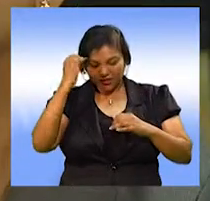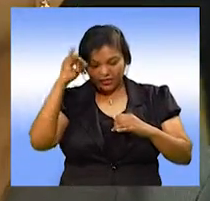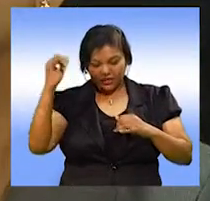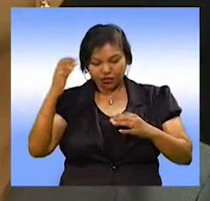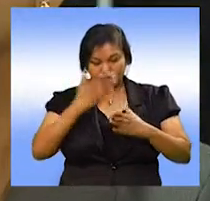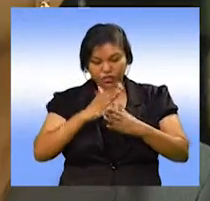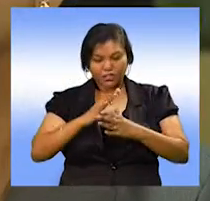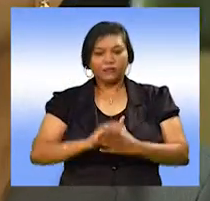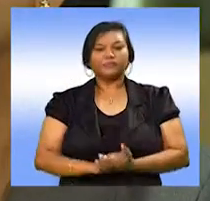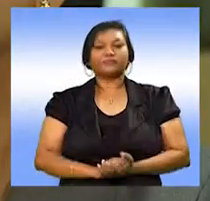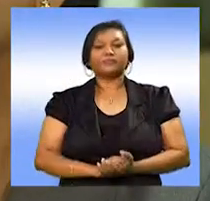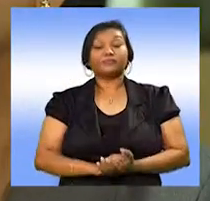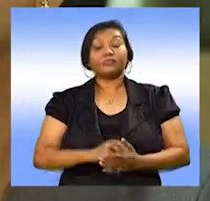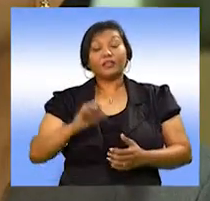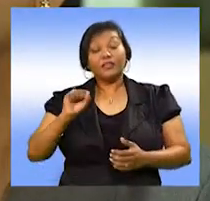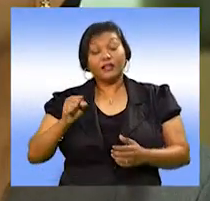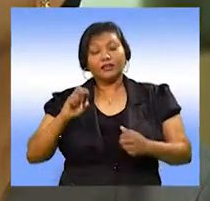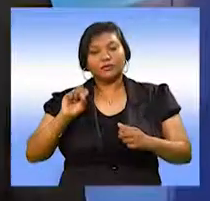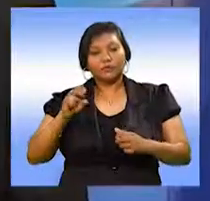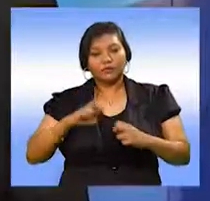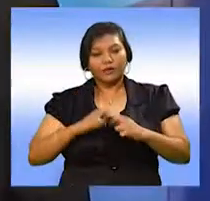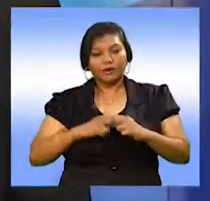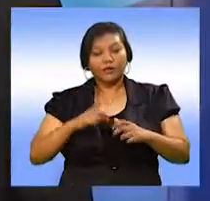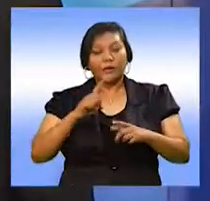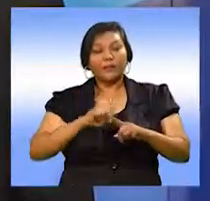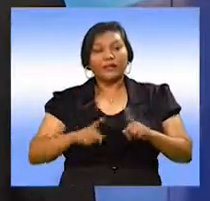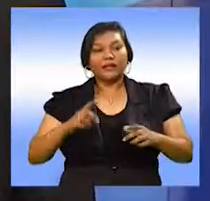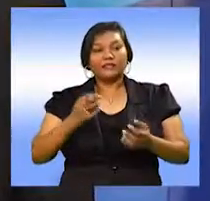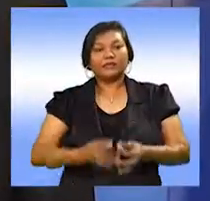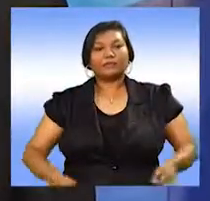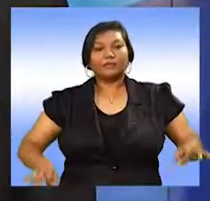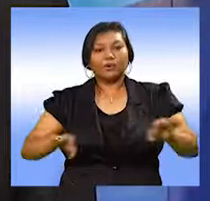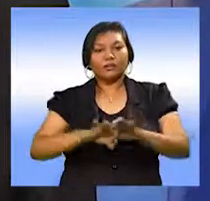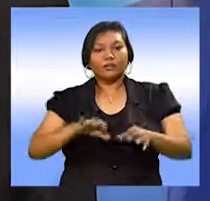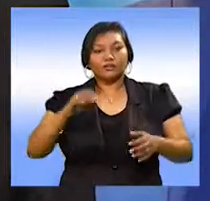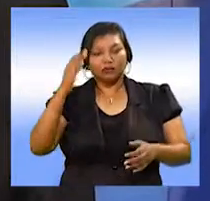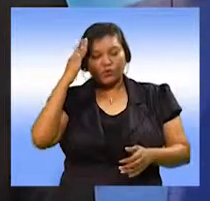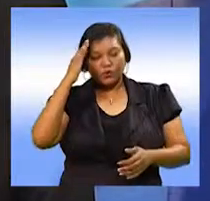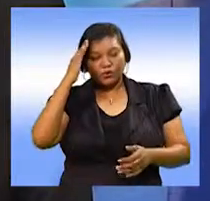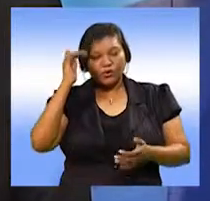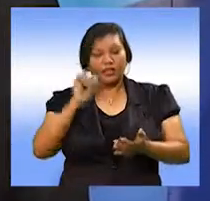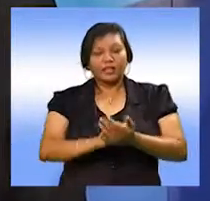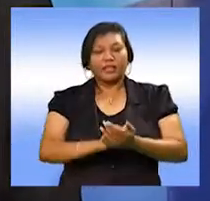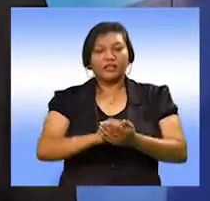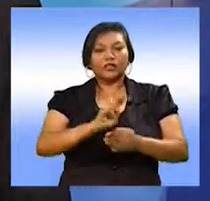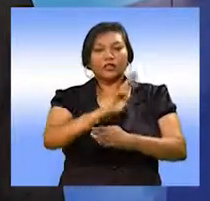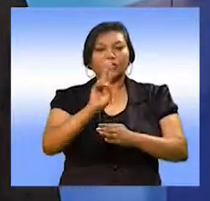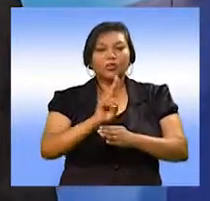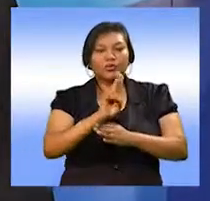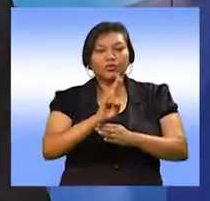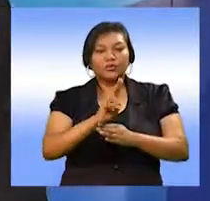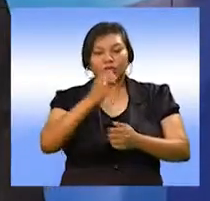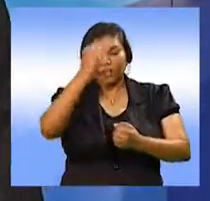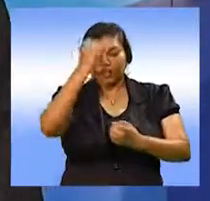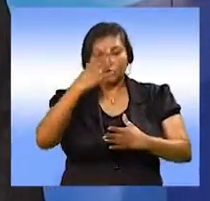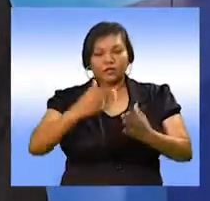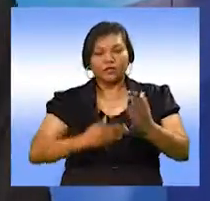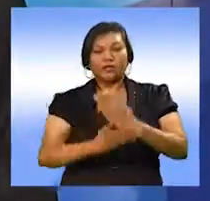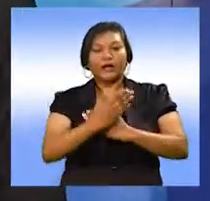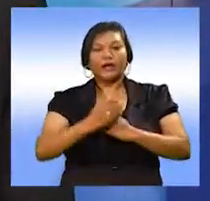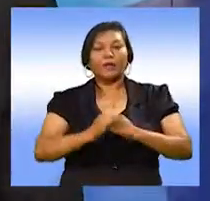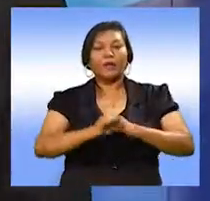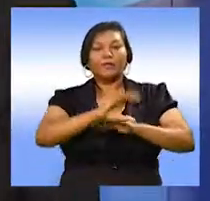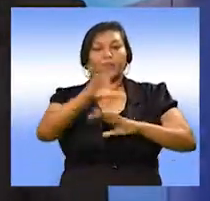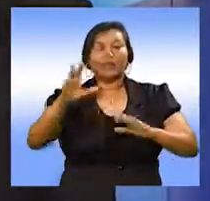Notwithstanding current issues in the market, it is important to note that the use of content by broadcasters is not